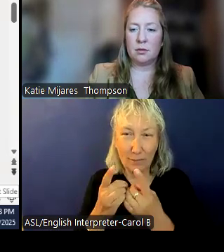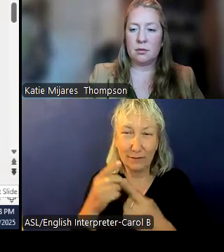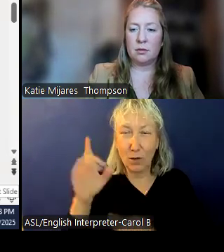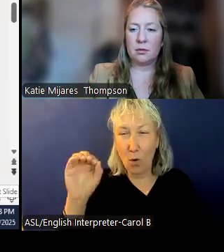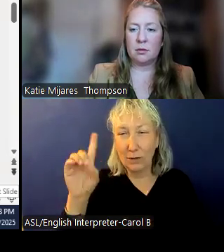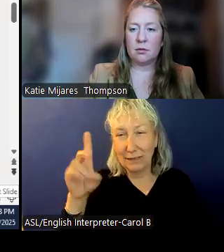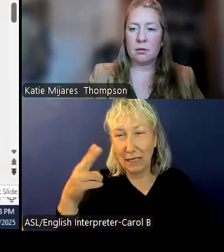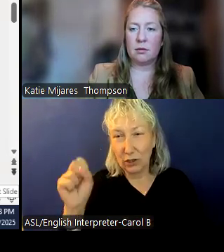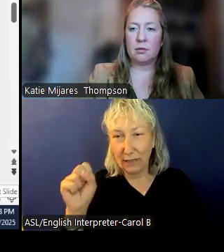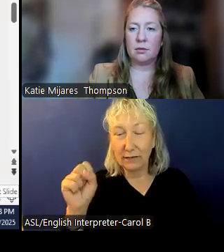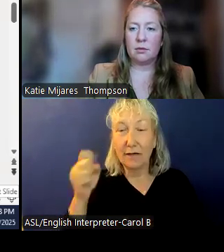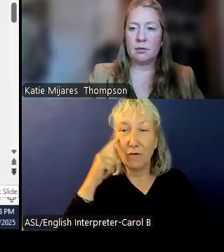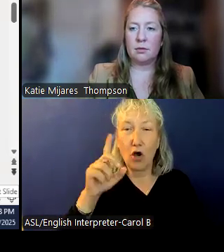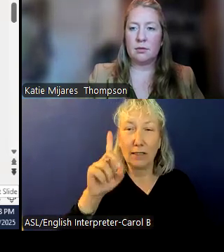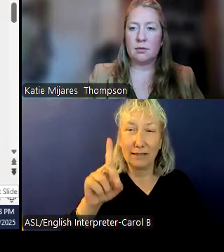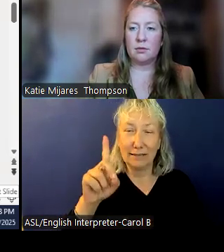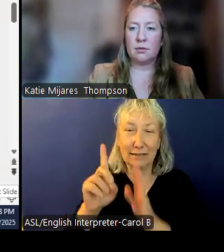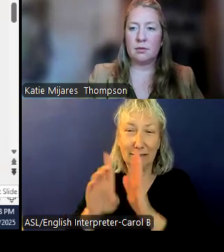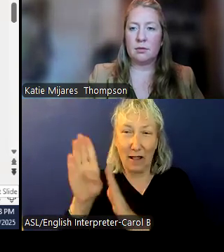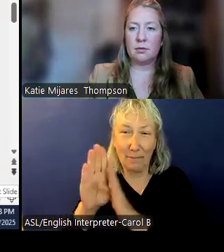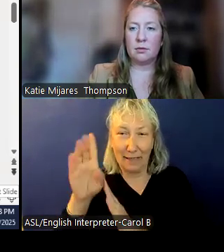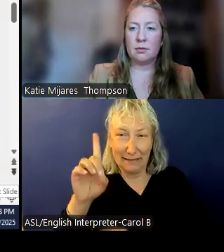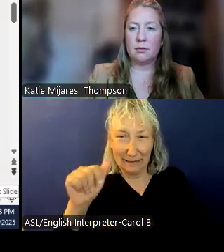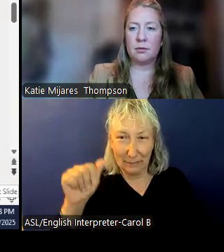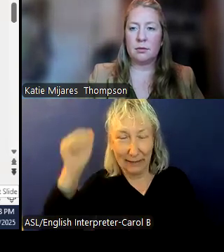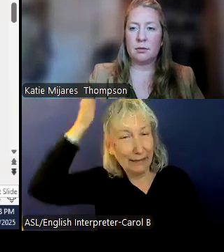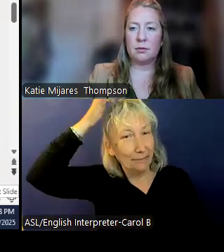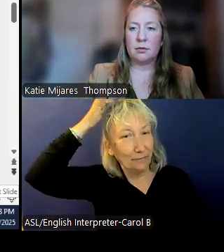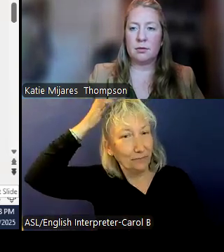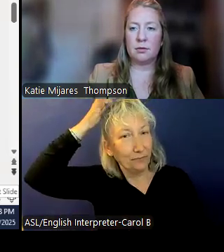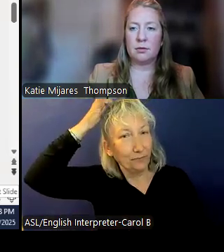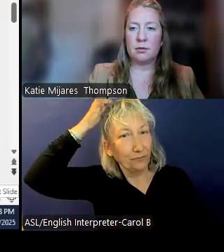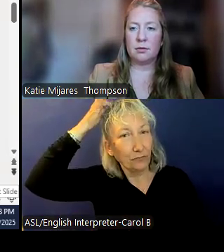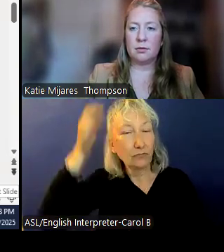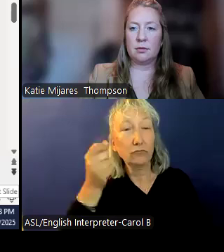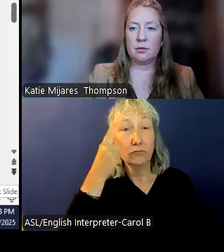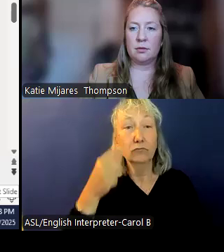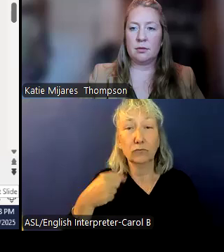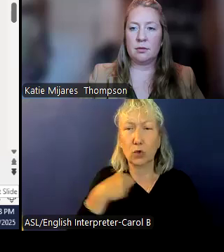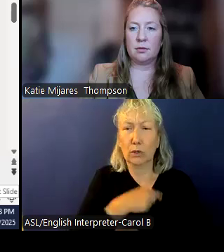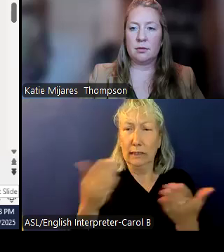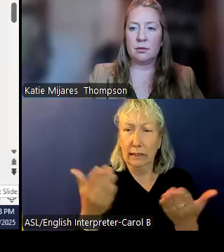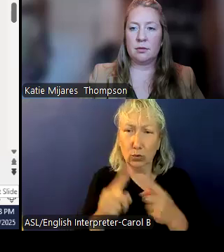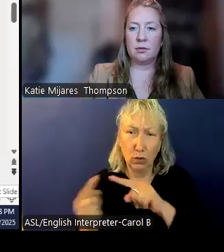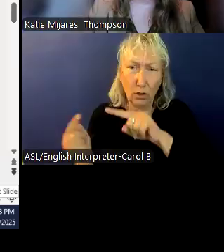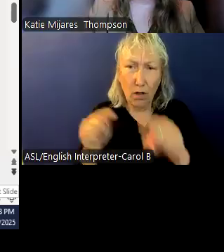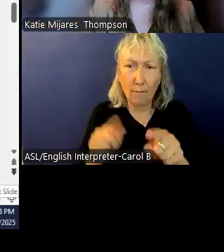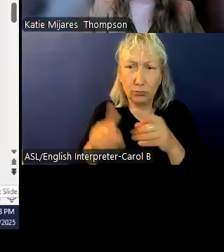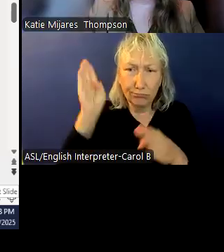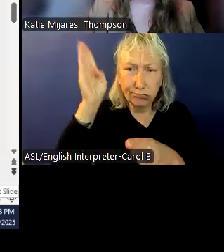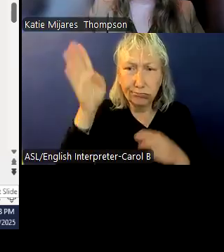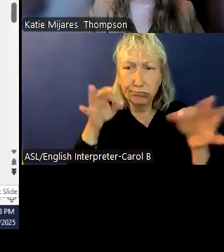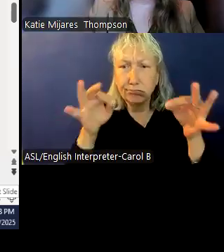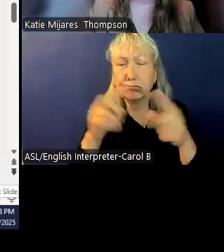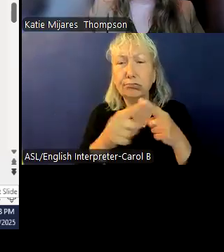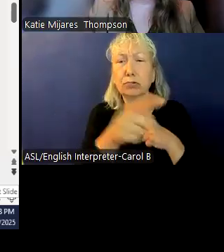of Developmental Disability Services. And we want to talk today, and I have two other people